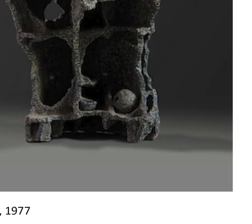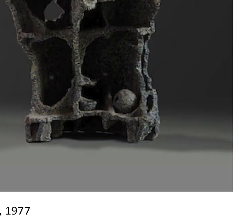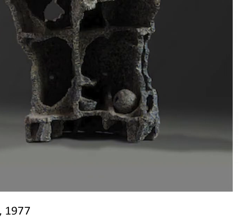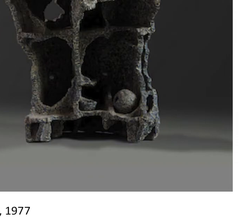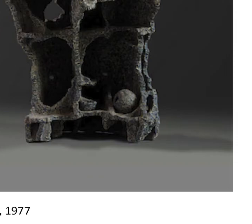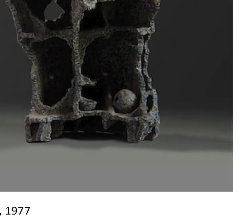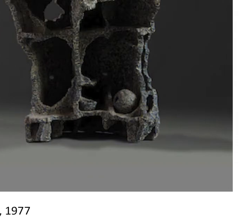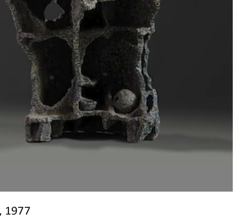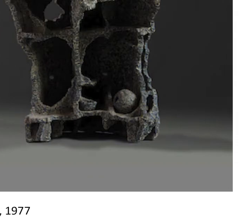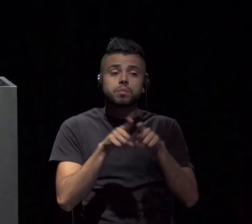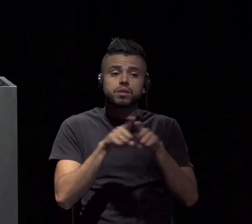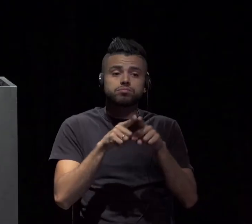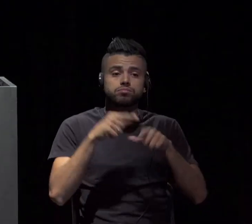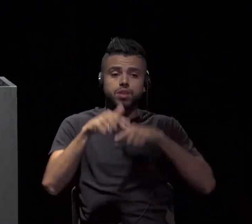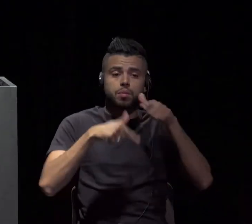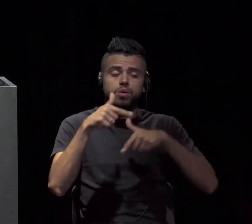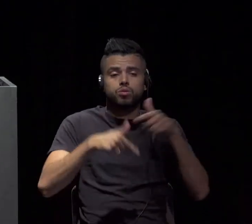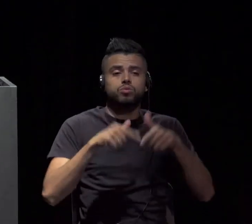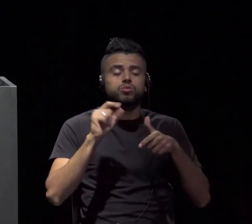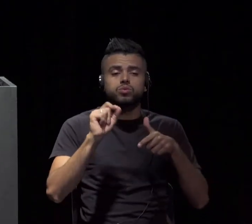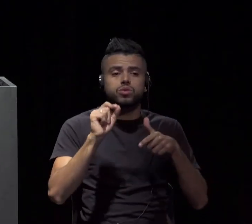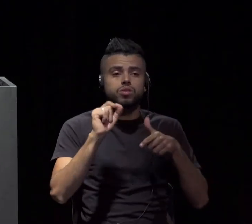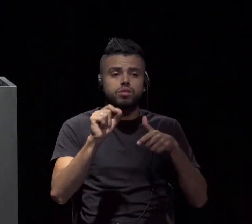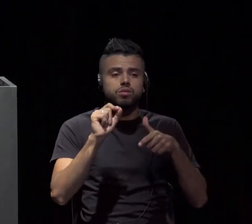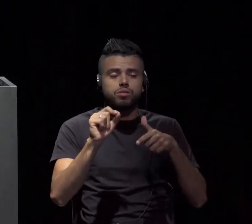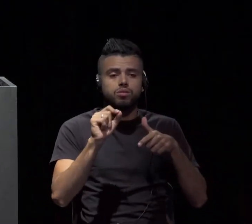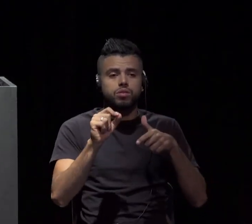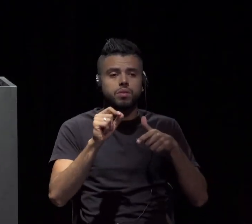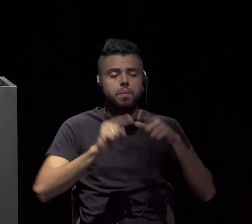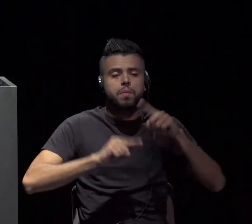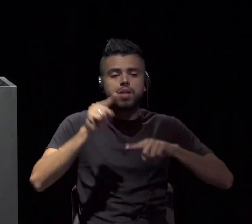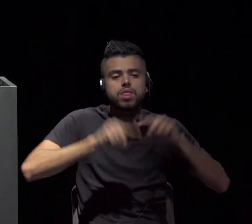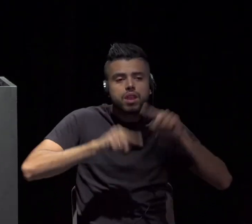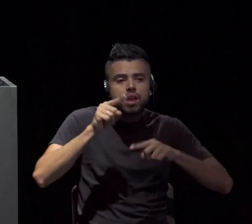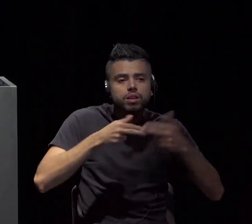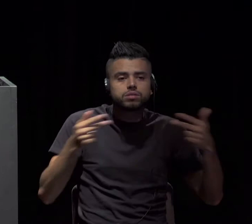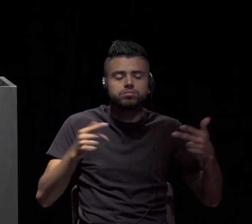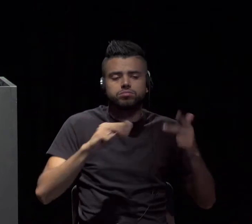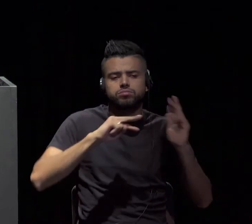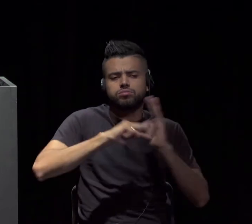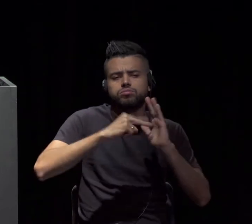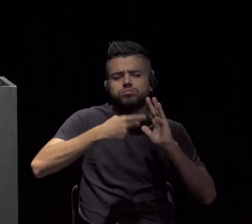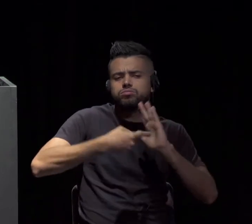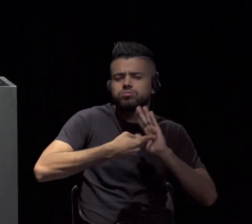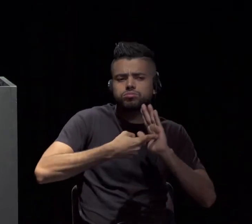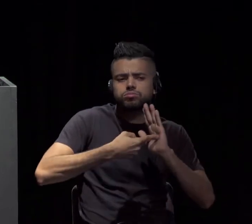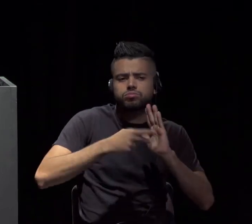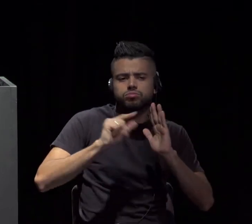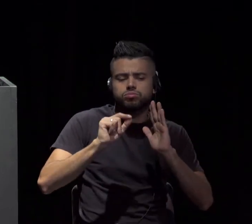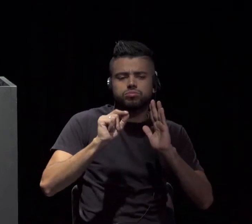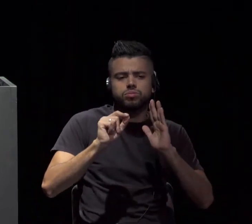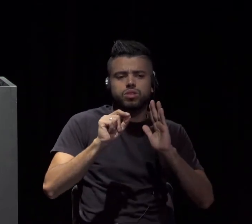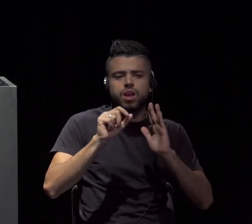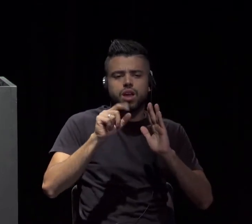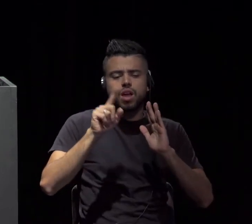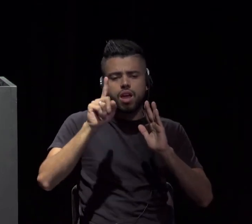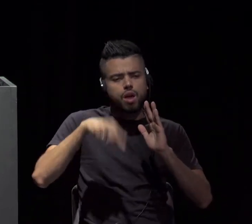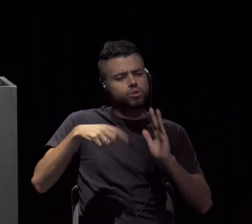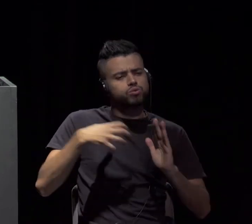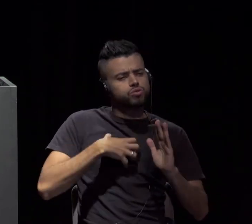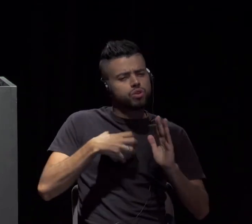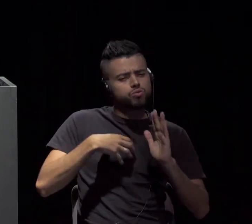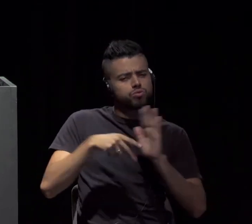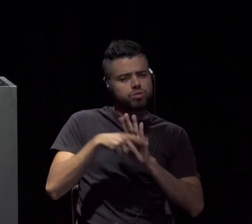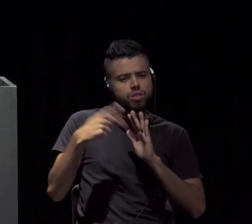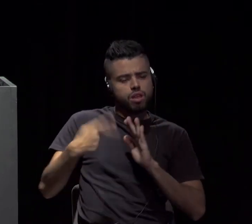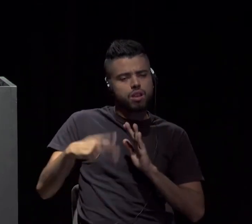pots symbolized that aspect of Sankofa that called for the retrieval of the past cultural traditions in order